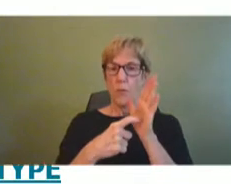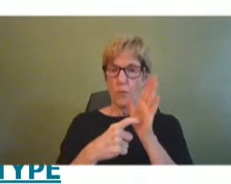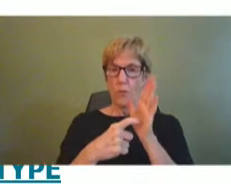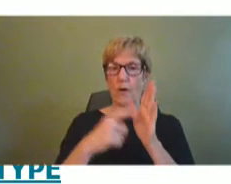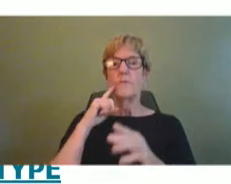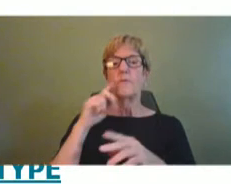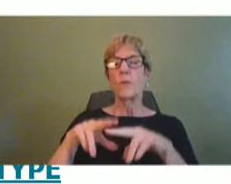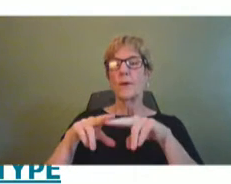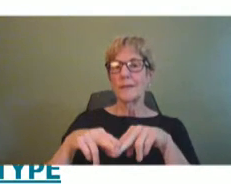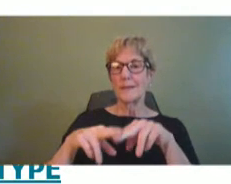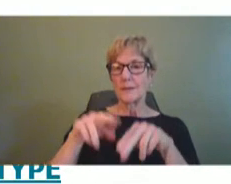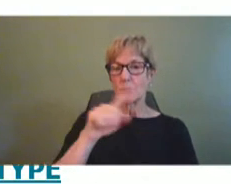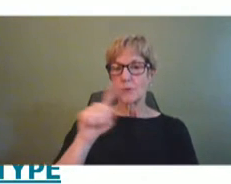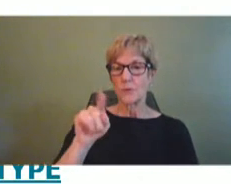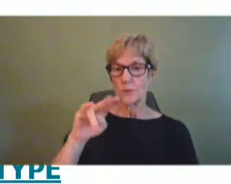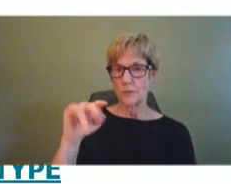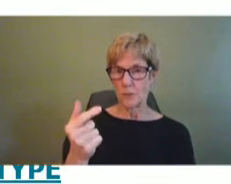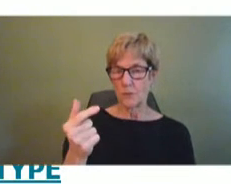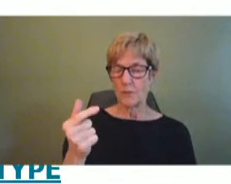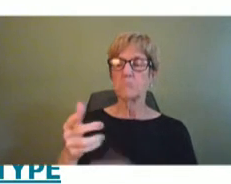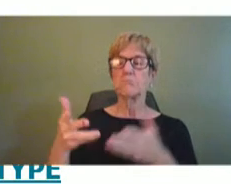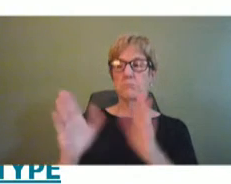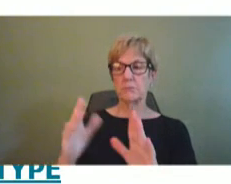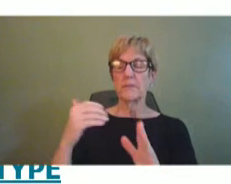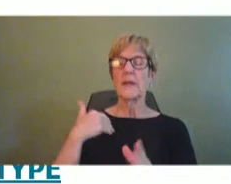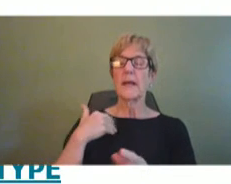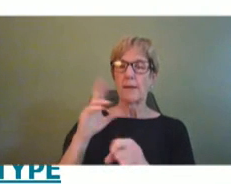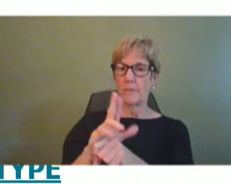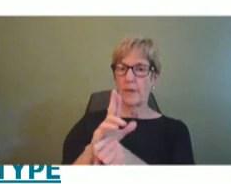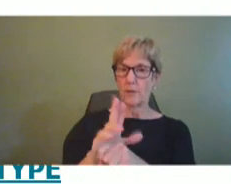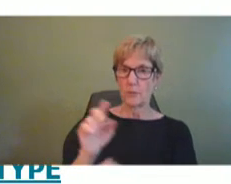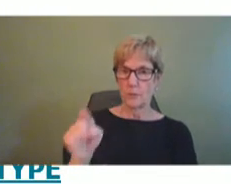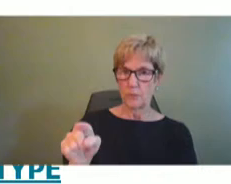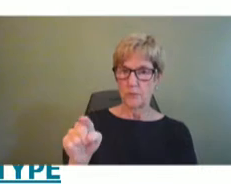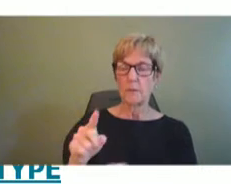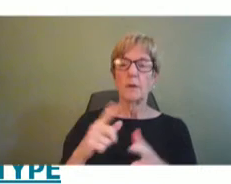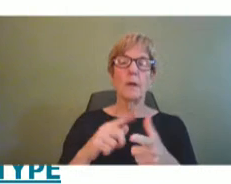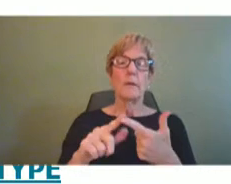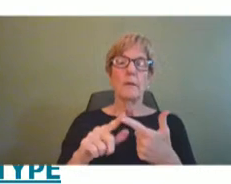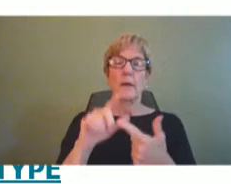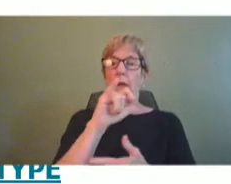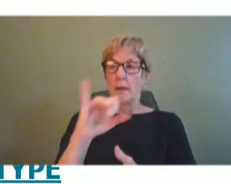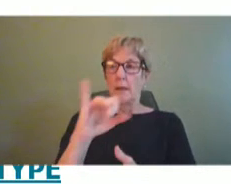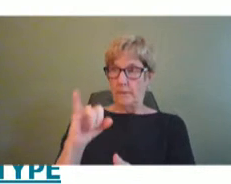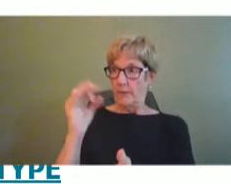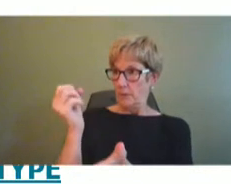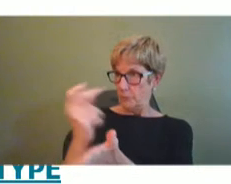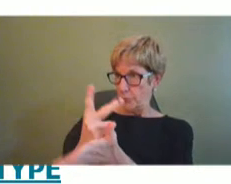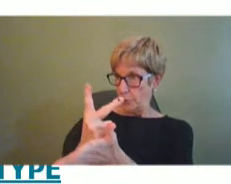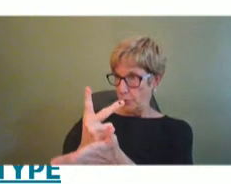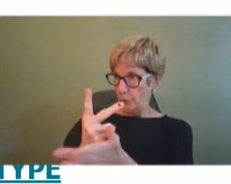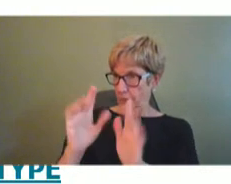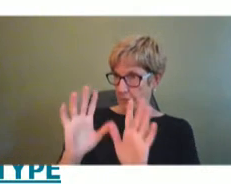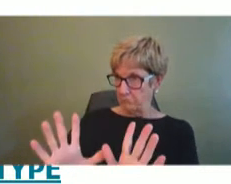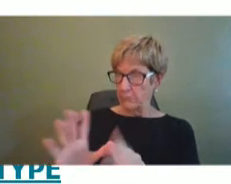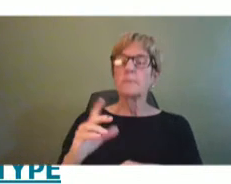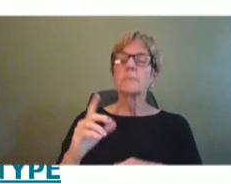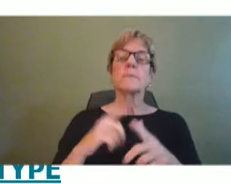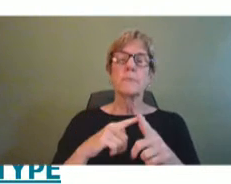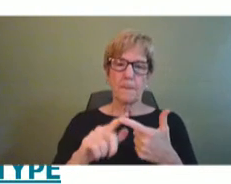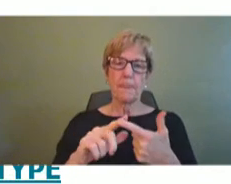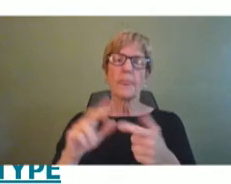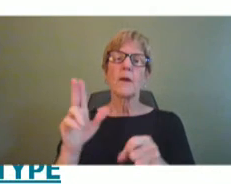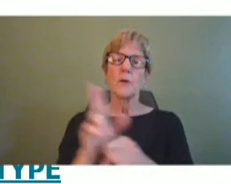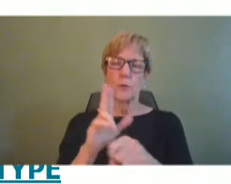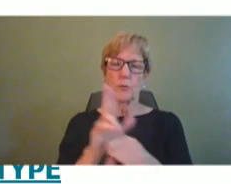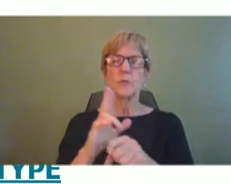zoning to be allowed to have this use and that if you were approved for conditional zoning you would use the standards of